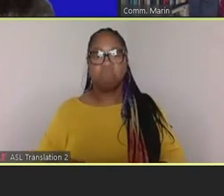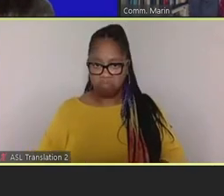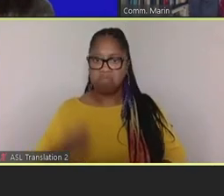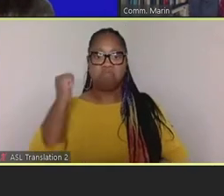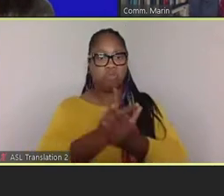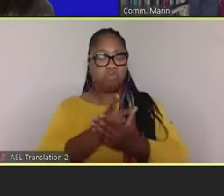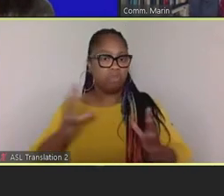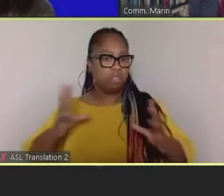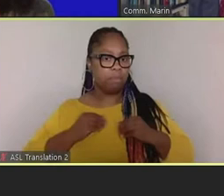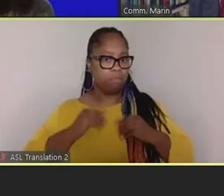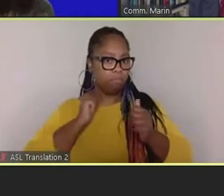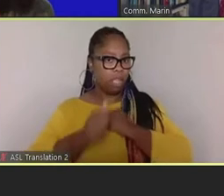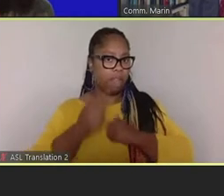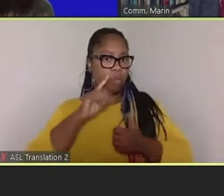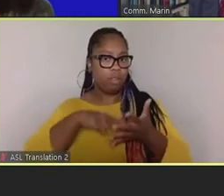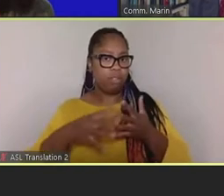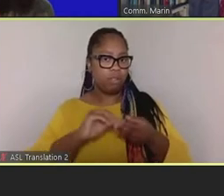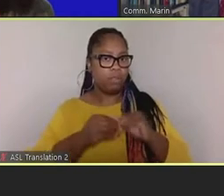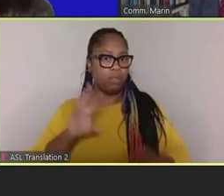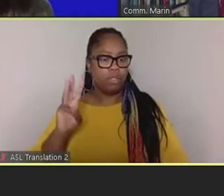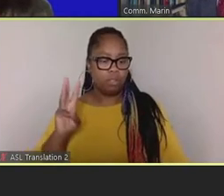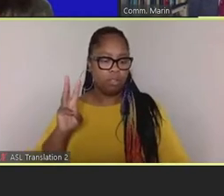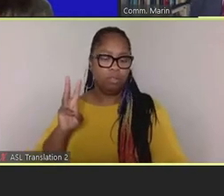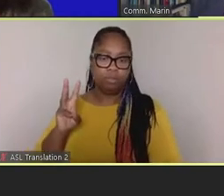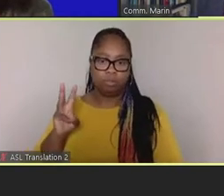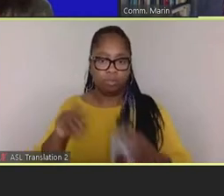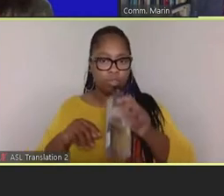been adopted on calendar number 6.